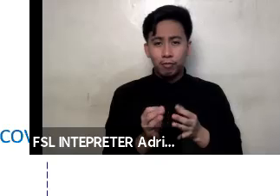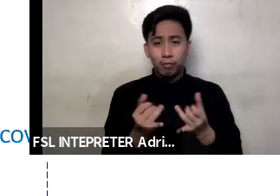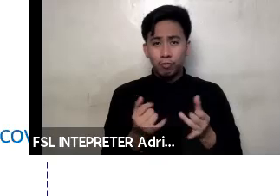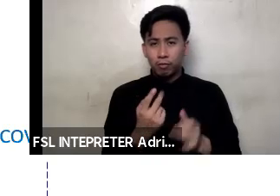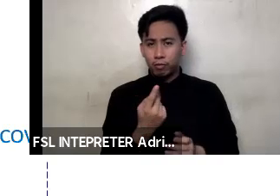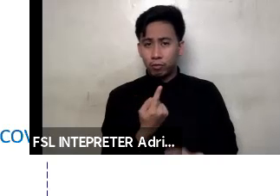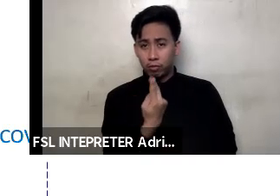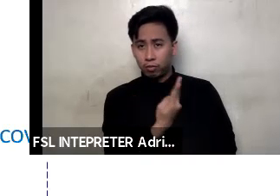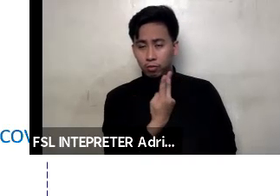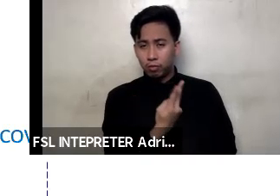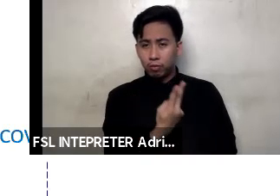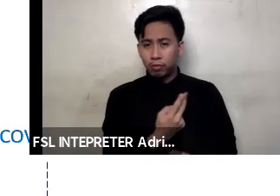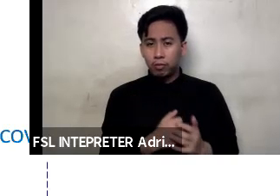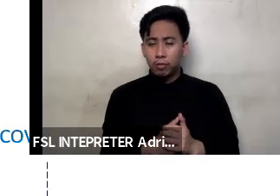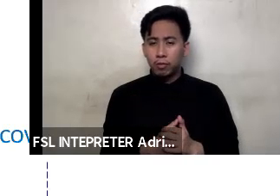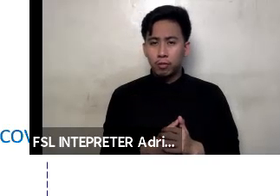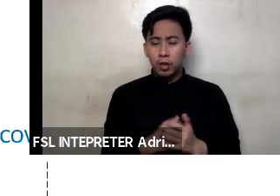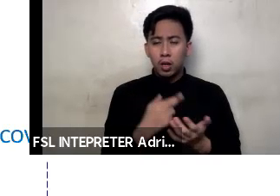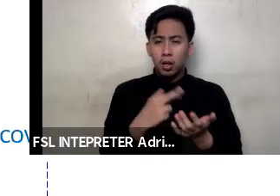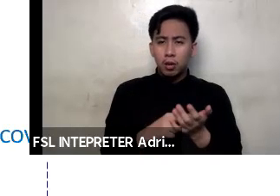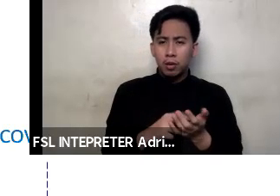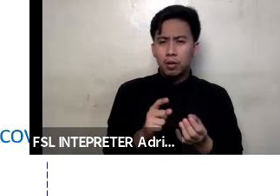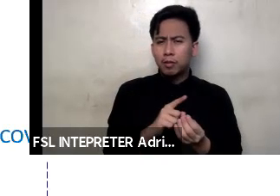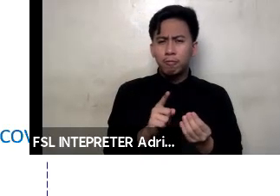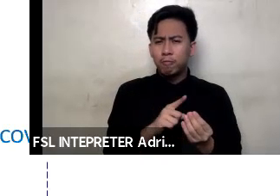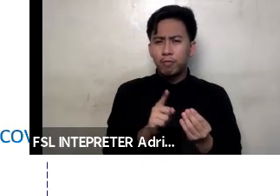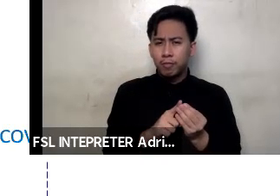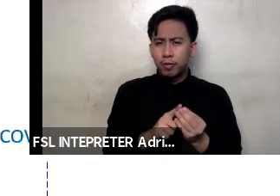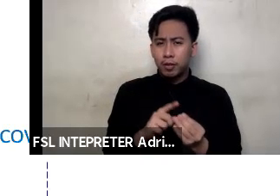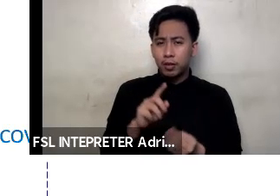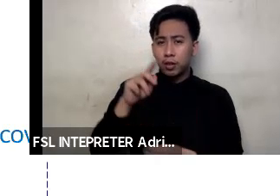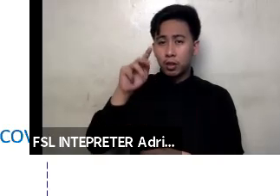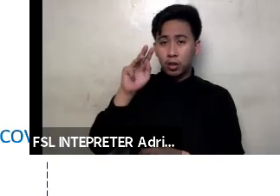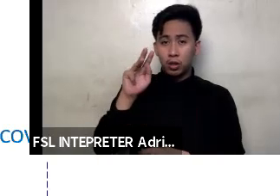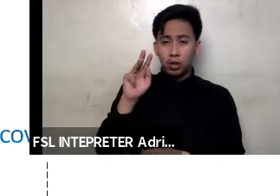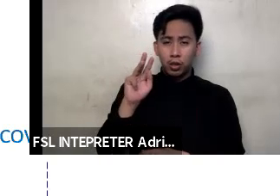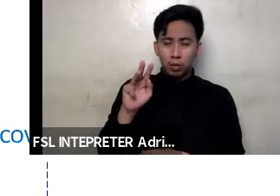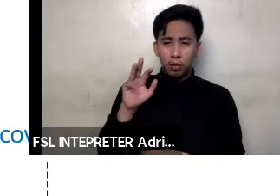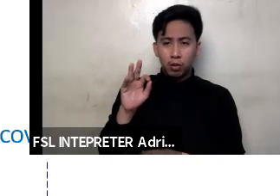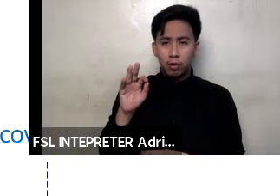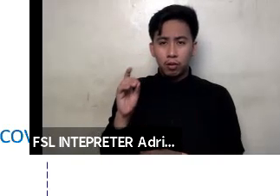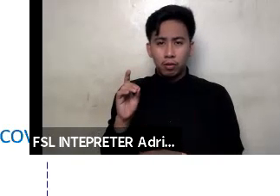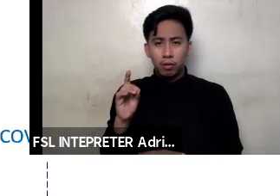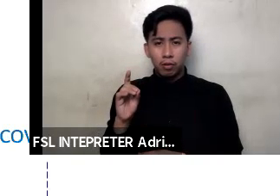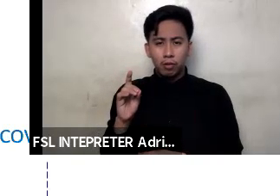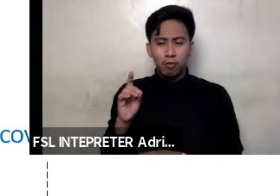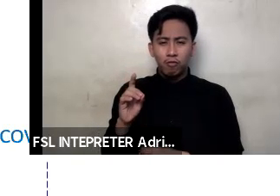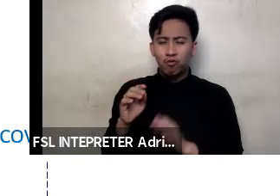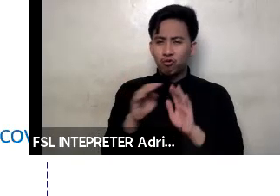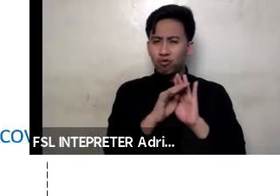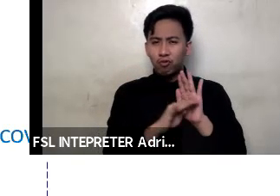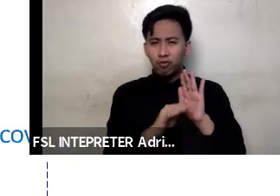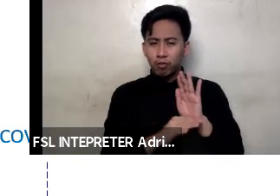food security and nutrition report done by WFP or World Food Program, WHO, IFAD, FAO, and UNICEF